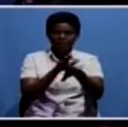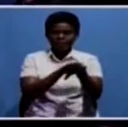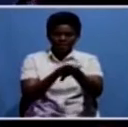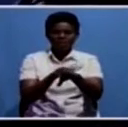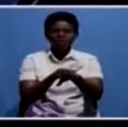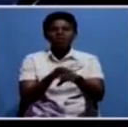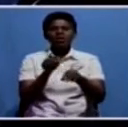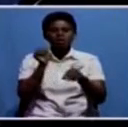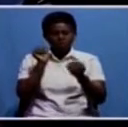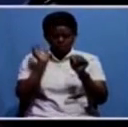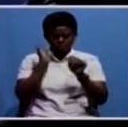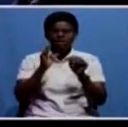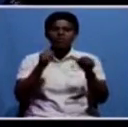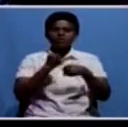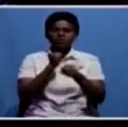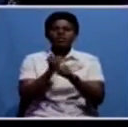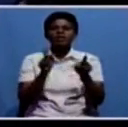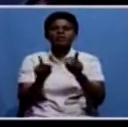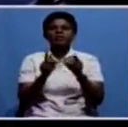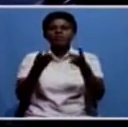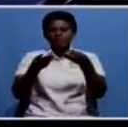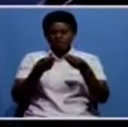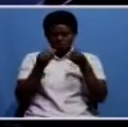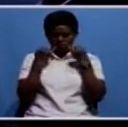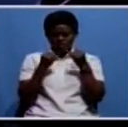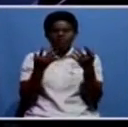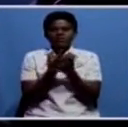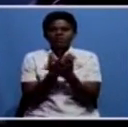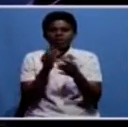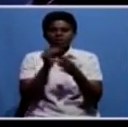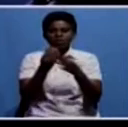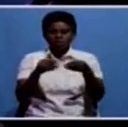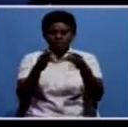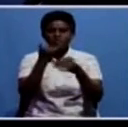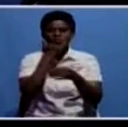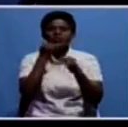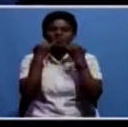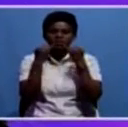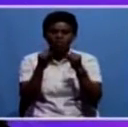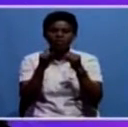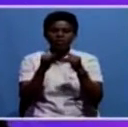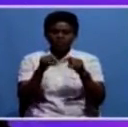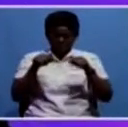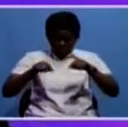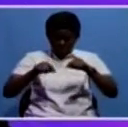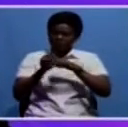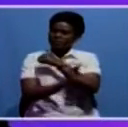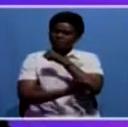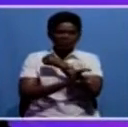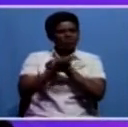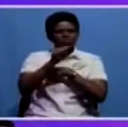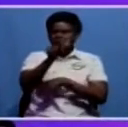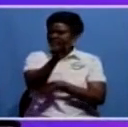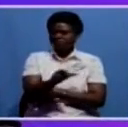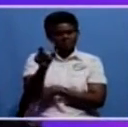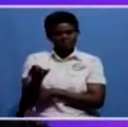those who are supposed to give us information either fear or give us wrong information. Look, this is about a country. It's not about individuals.